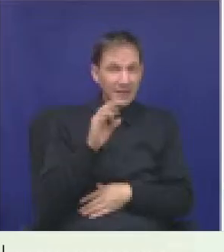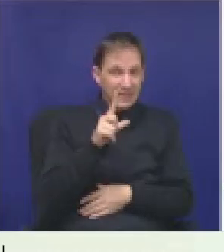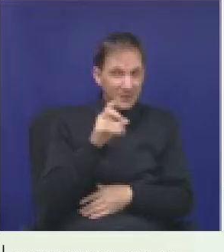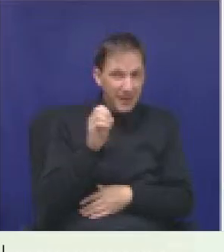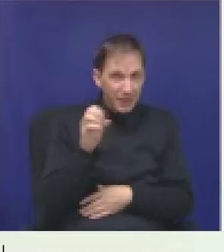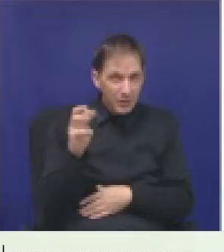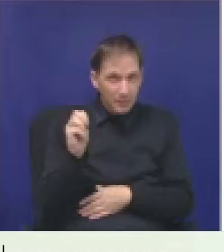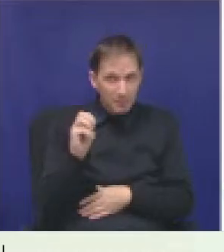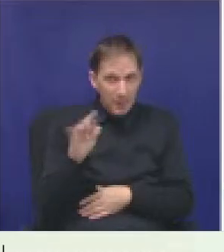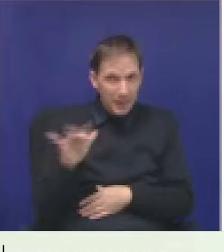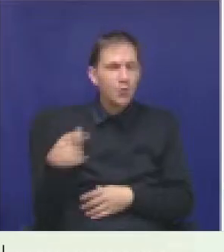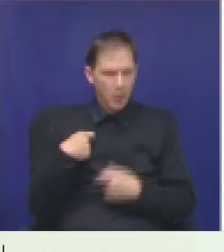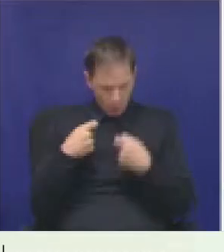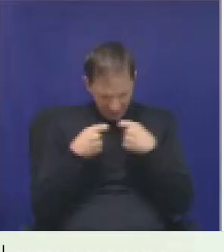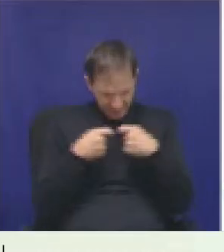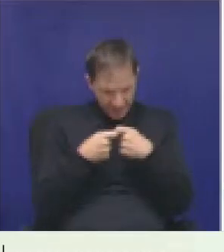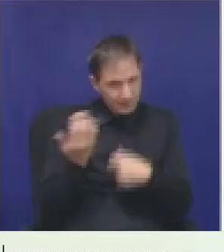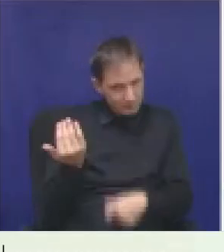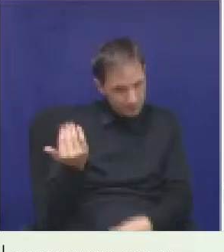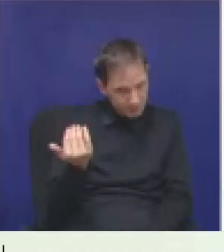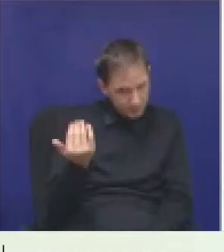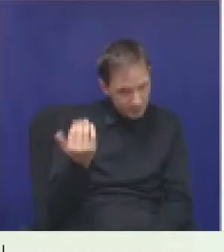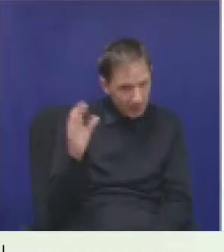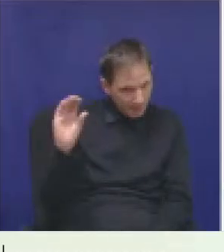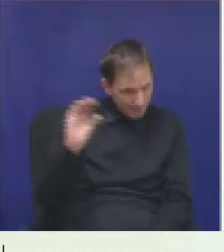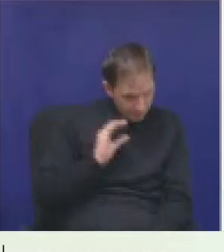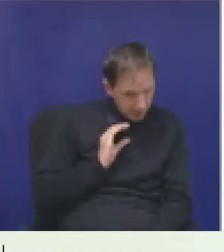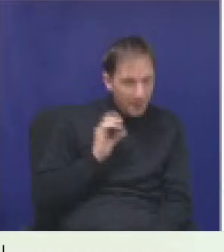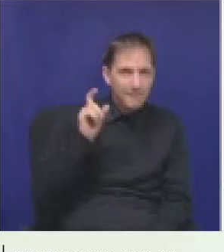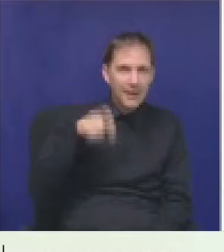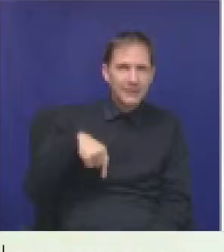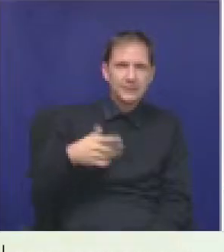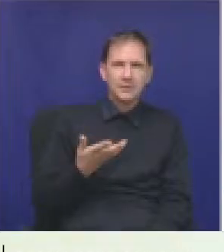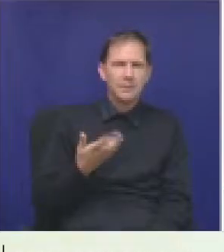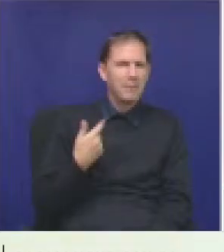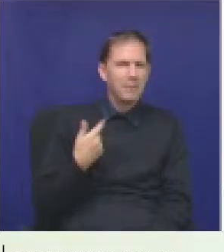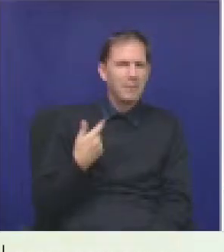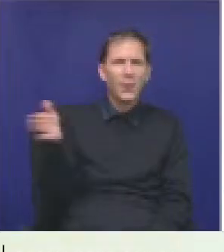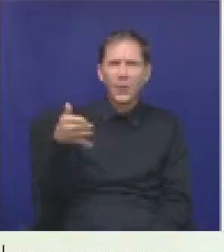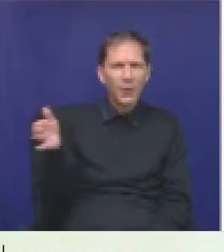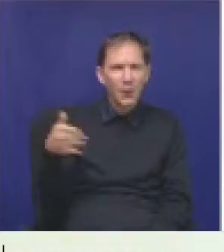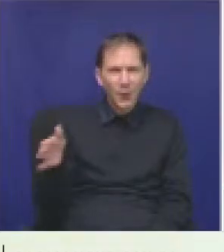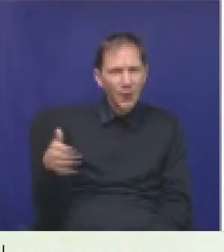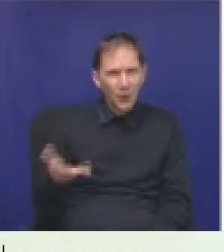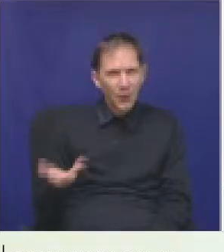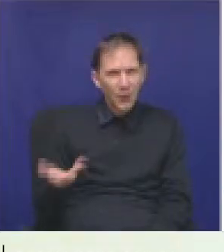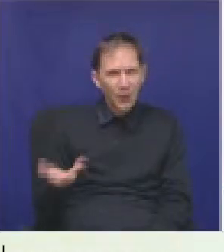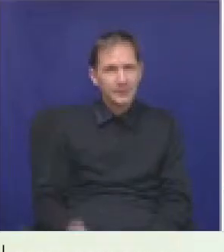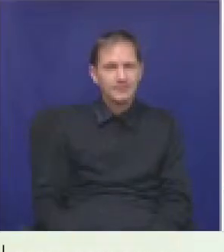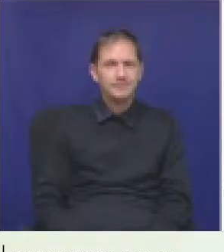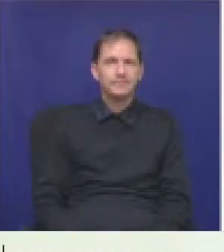million, we would of course fight for it to be dedicated to programs like Stats SA.